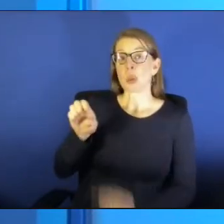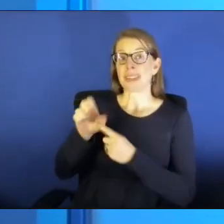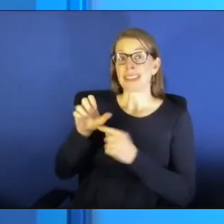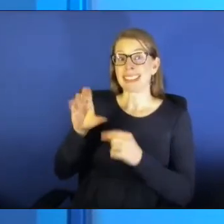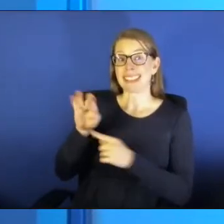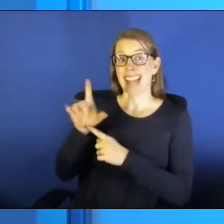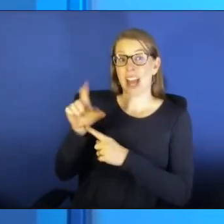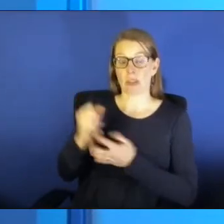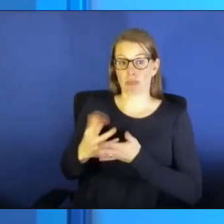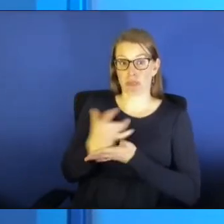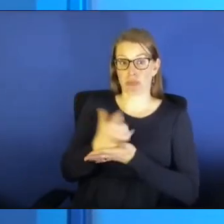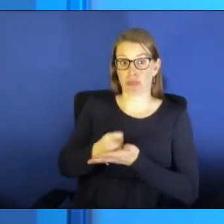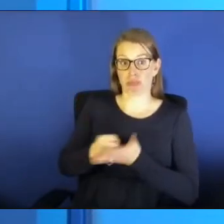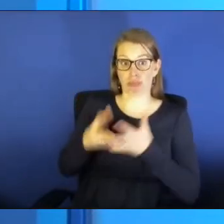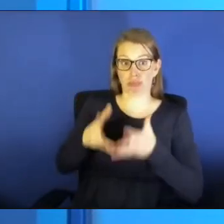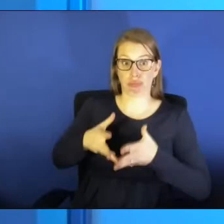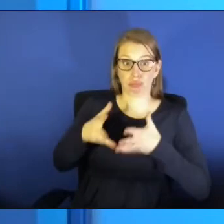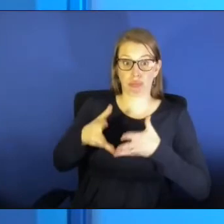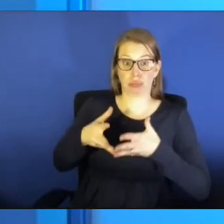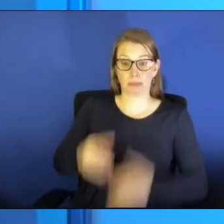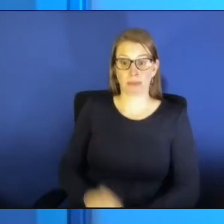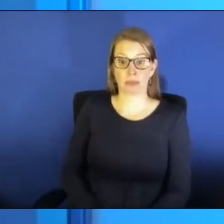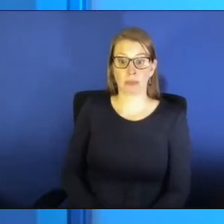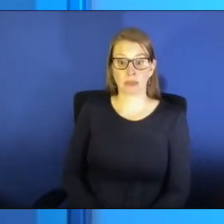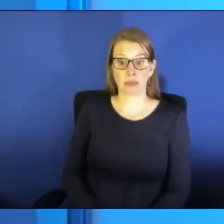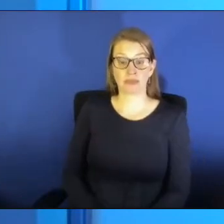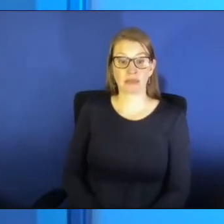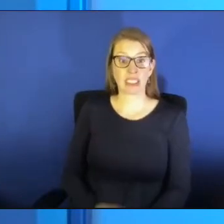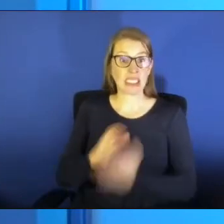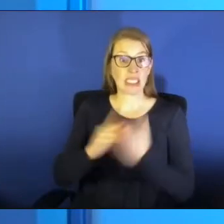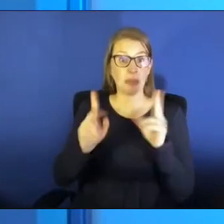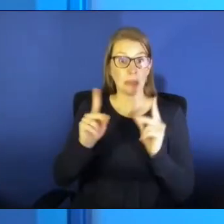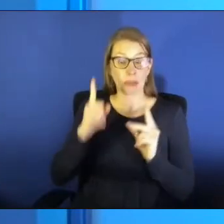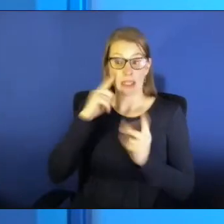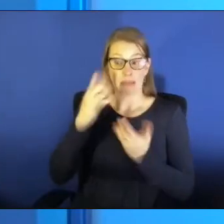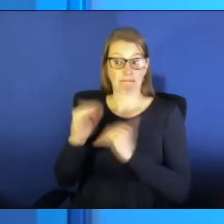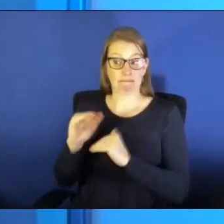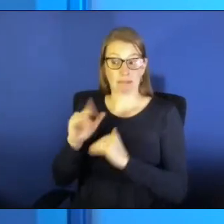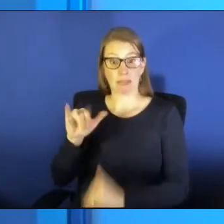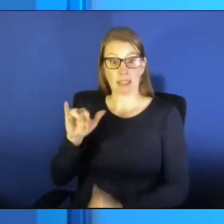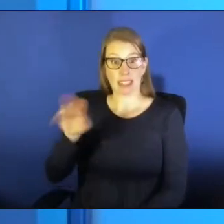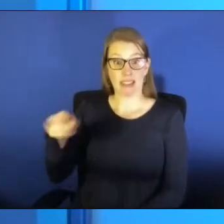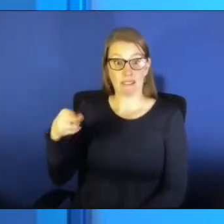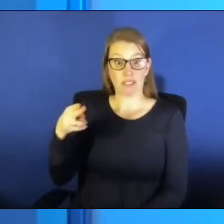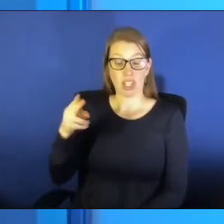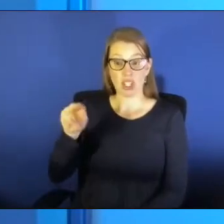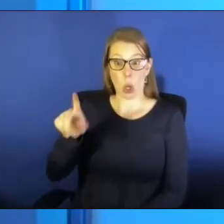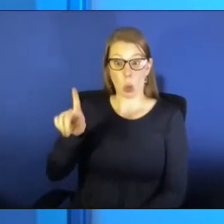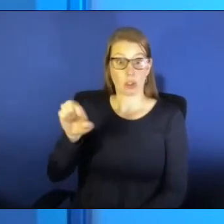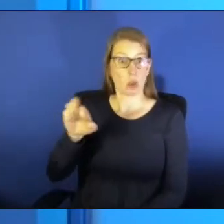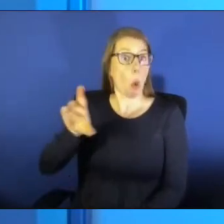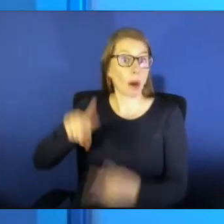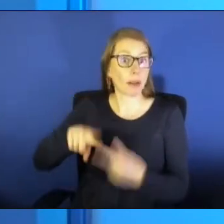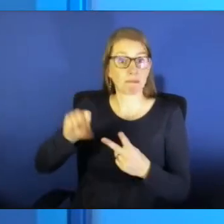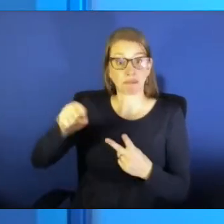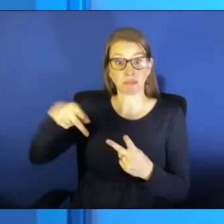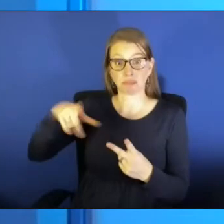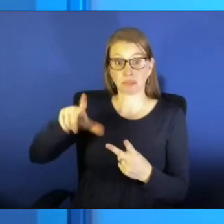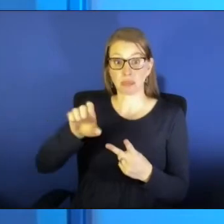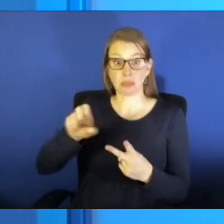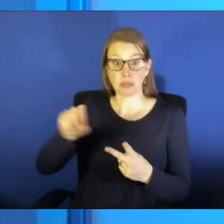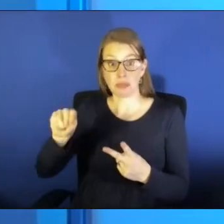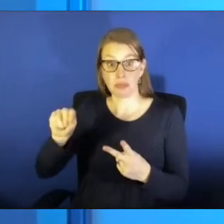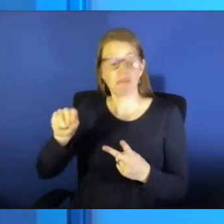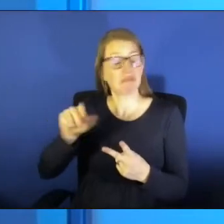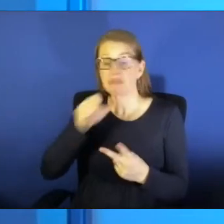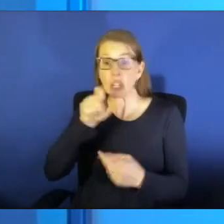And most people think it's limited to, say, lymph nodes and Right. spleen, but that's not true. The GI tract is